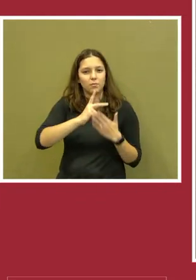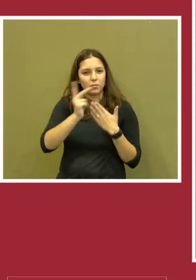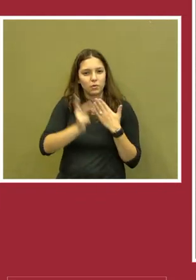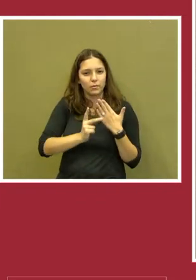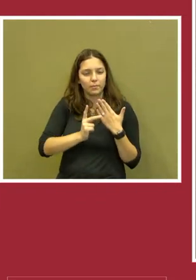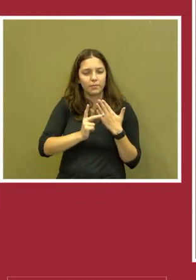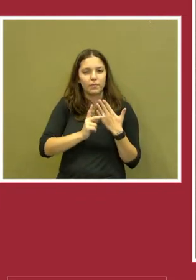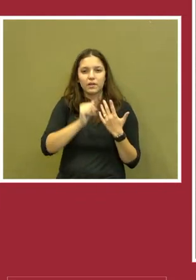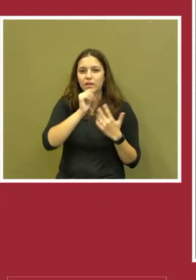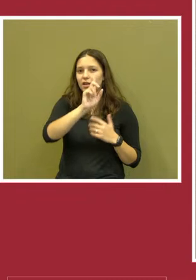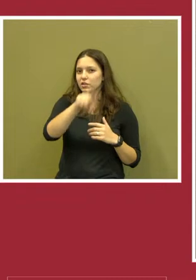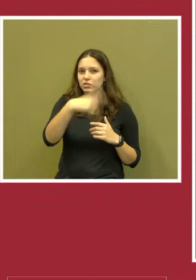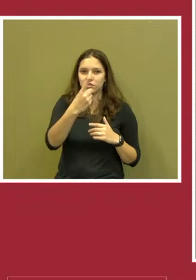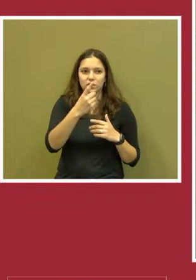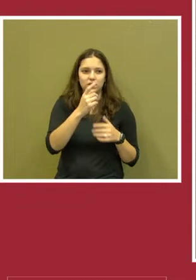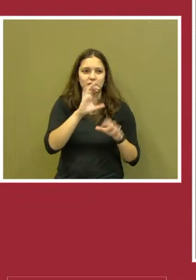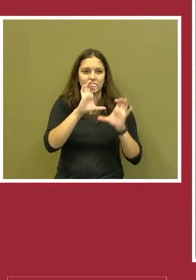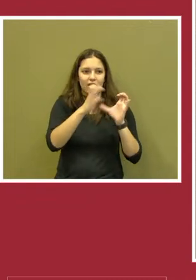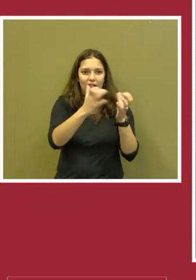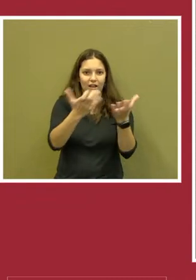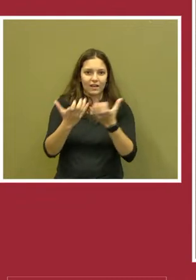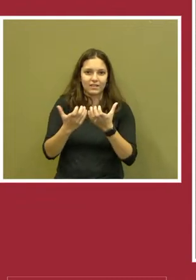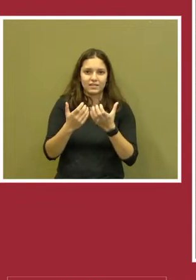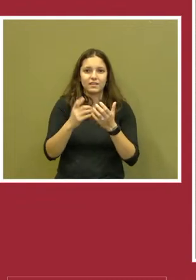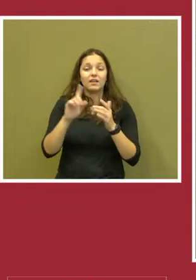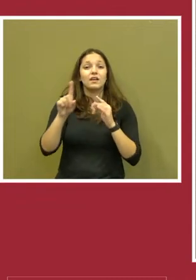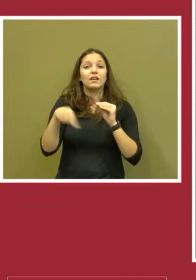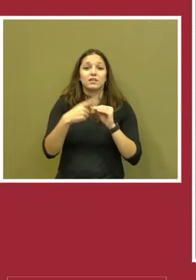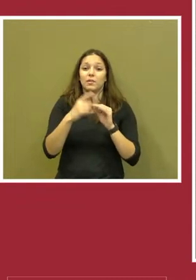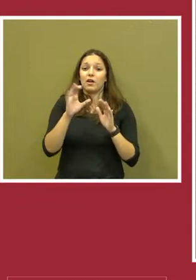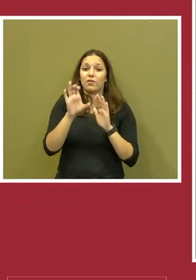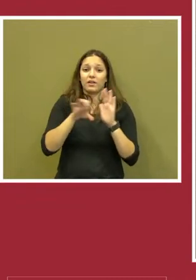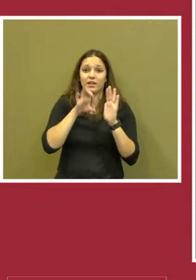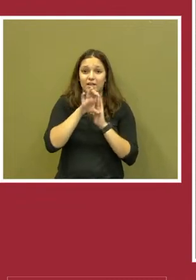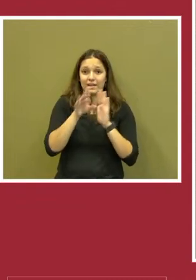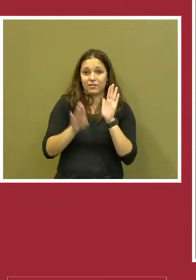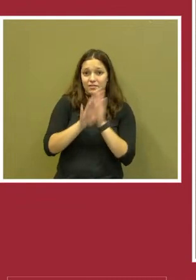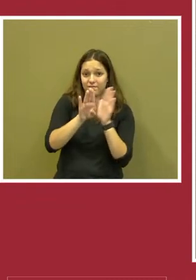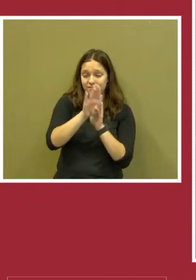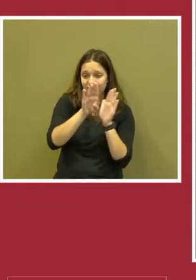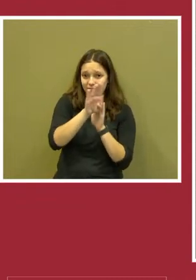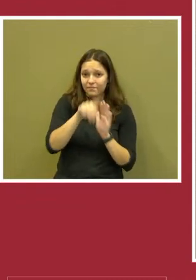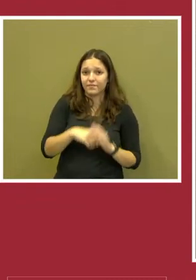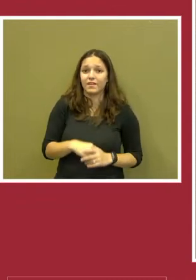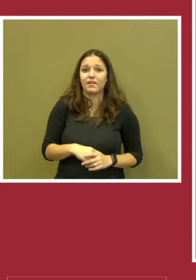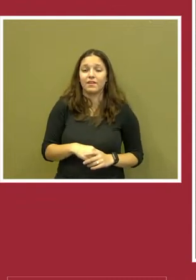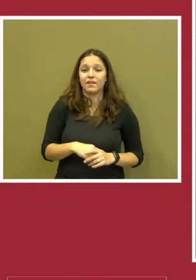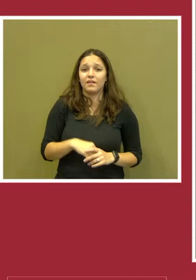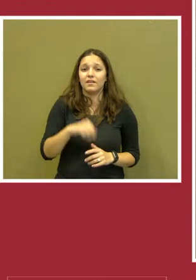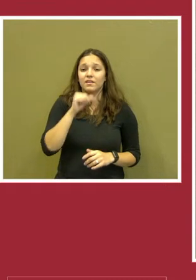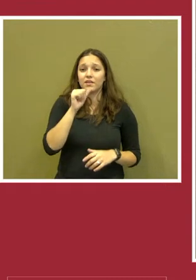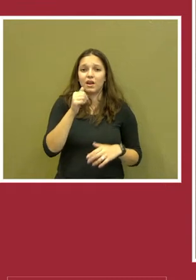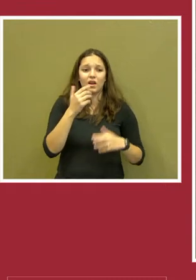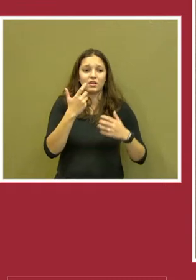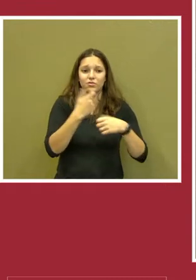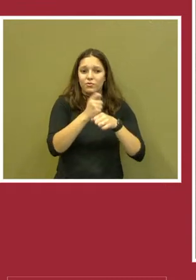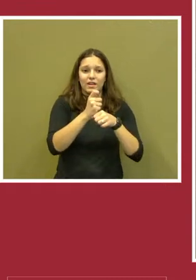is it's not just about coursework, it's about character development. IB is not about creating academic